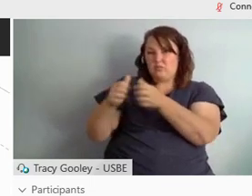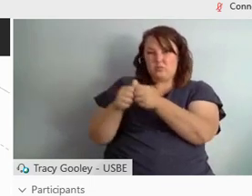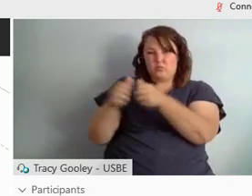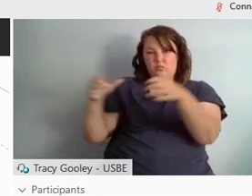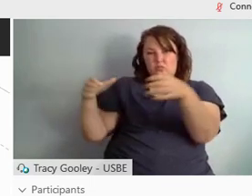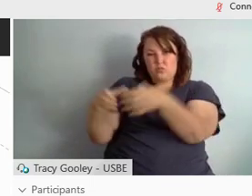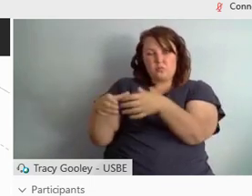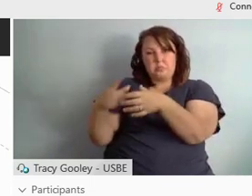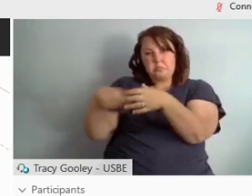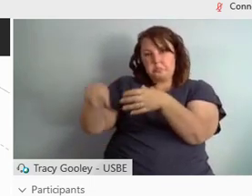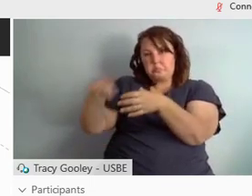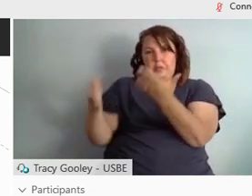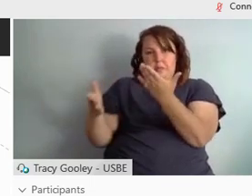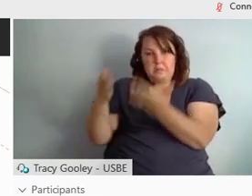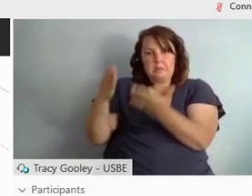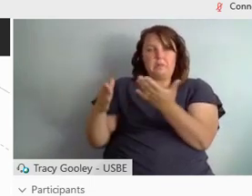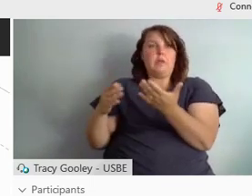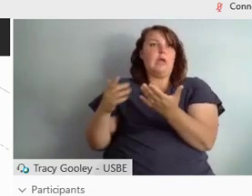any questions?